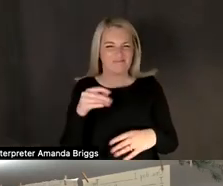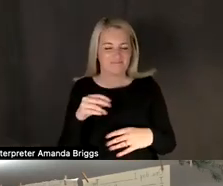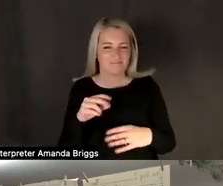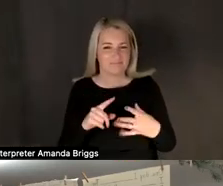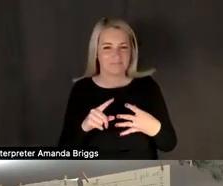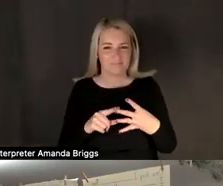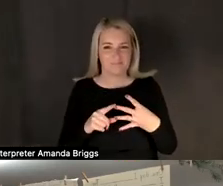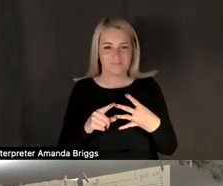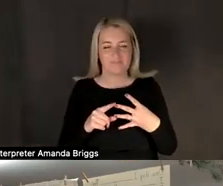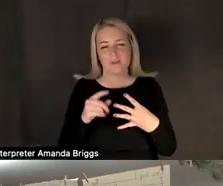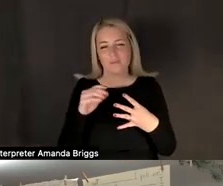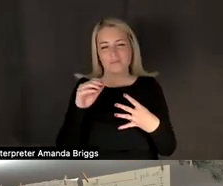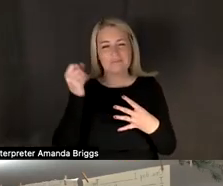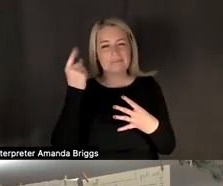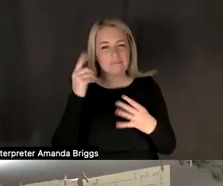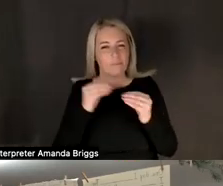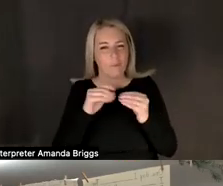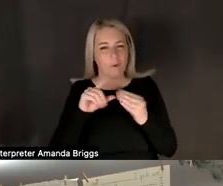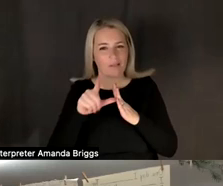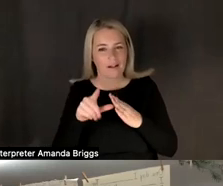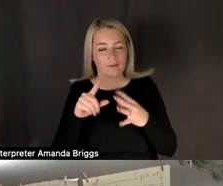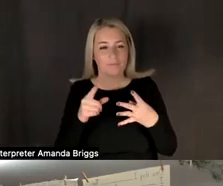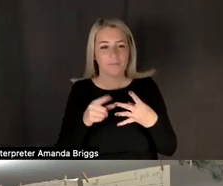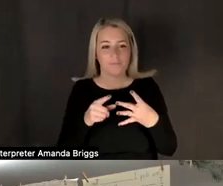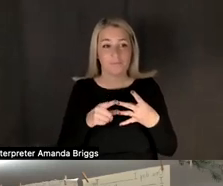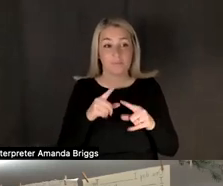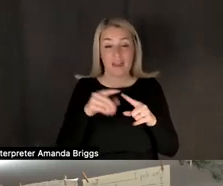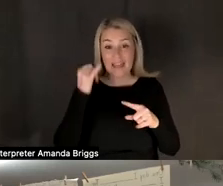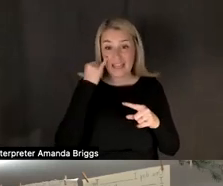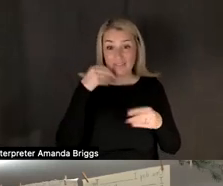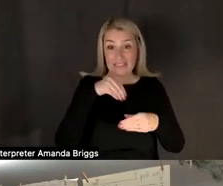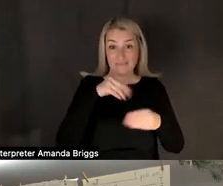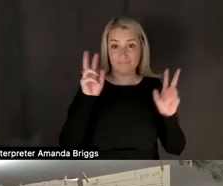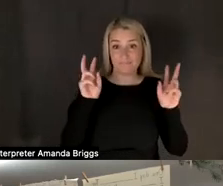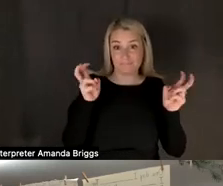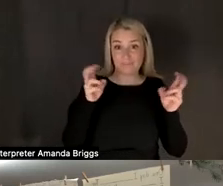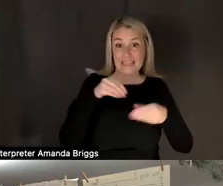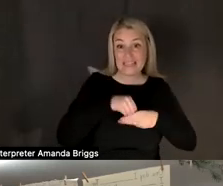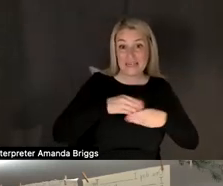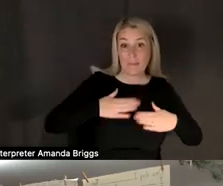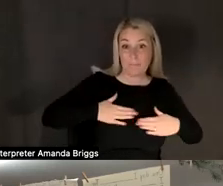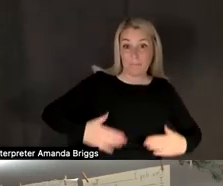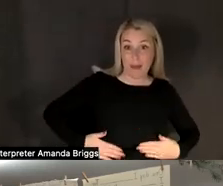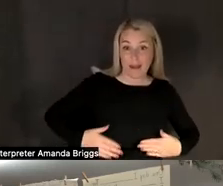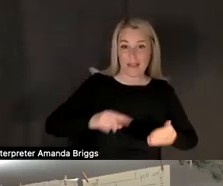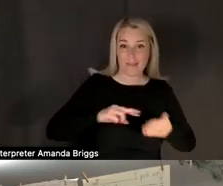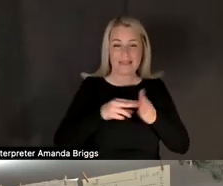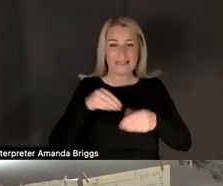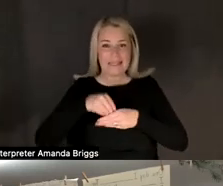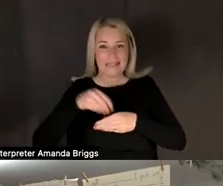promise you, but if it's in the body, it's in the brain. So this is why we incorporate a lot of movement and a